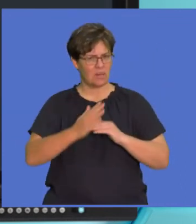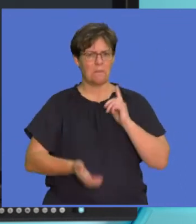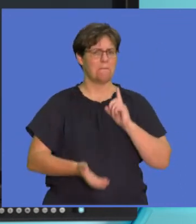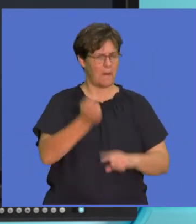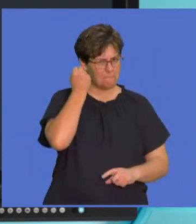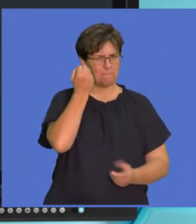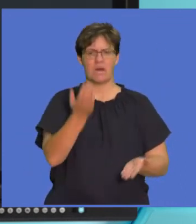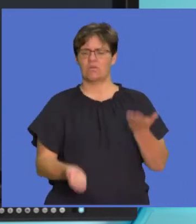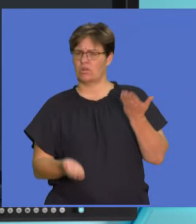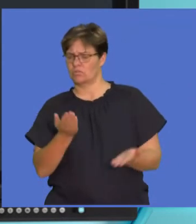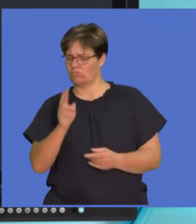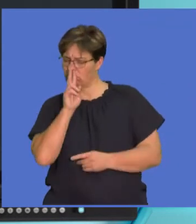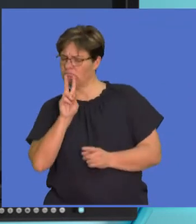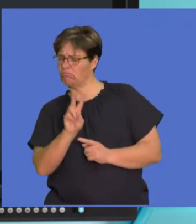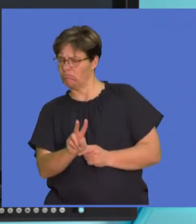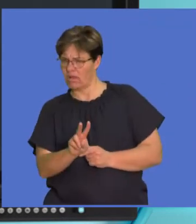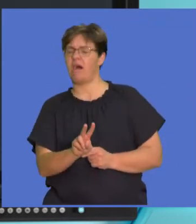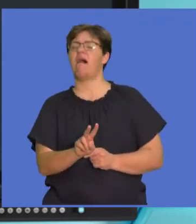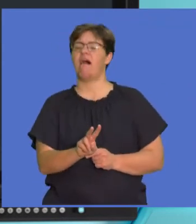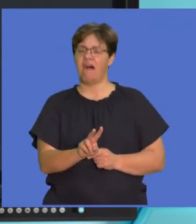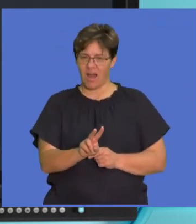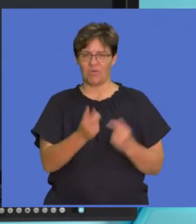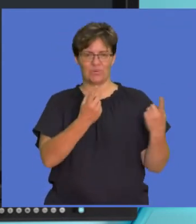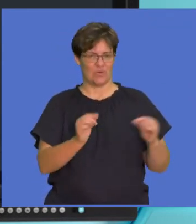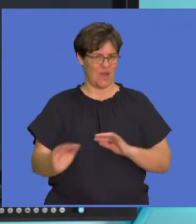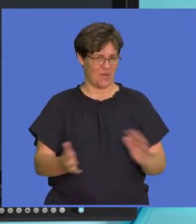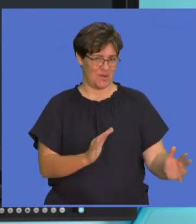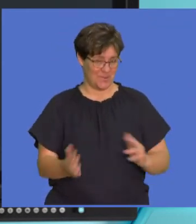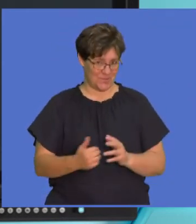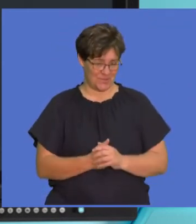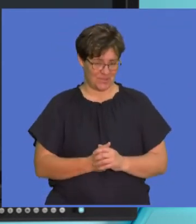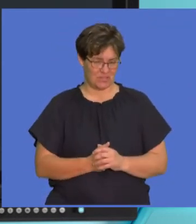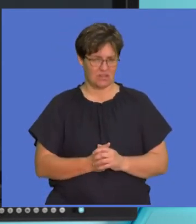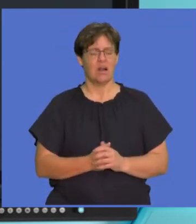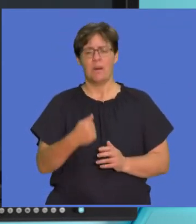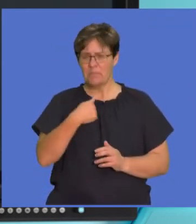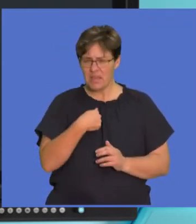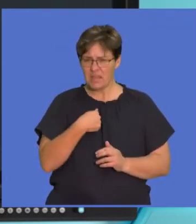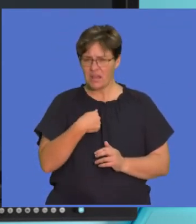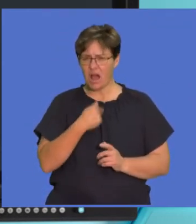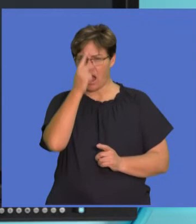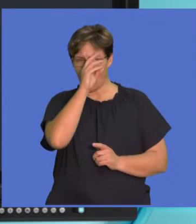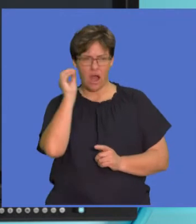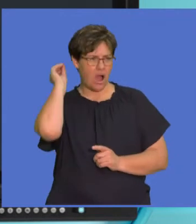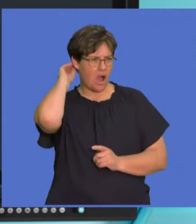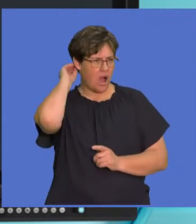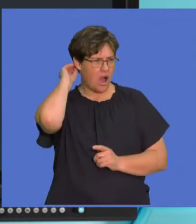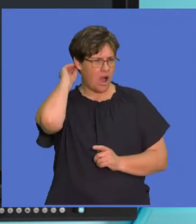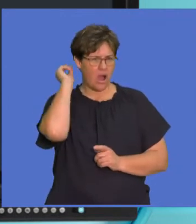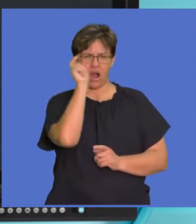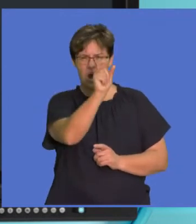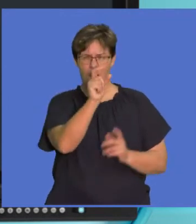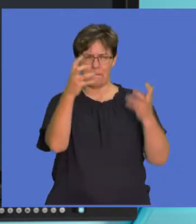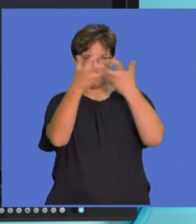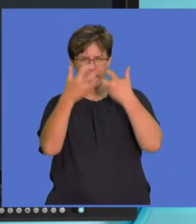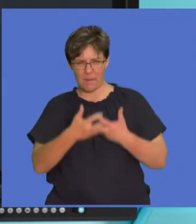ratios and see exactly how do we then do that. What is it that I need to do to remember my definitions? Remember,